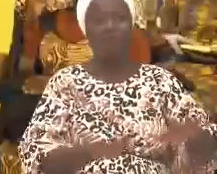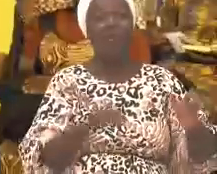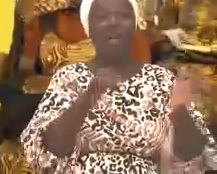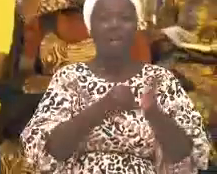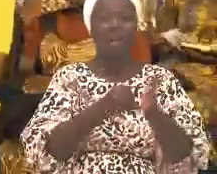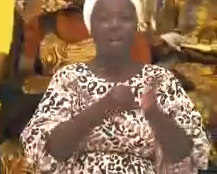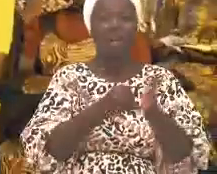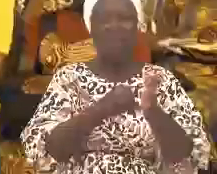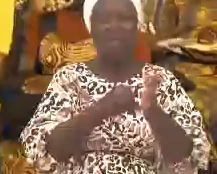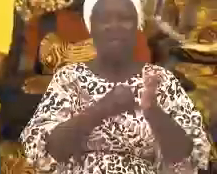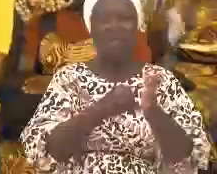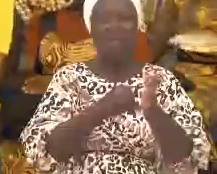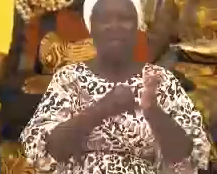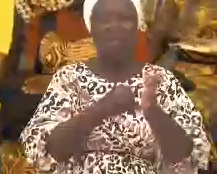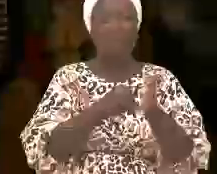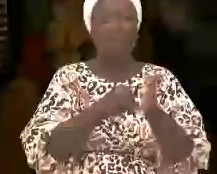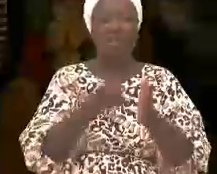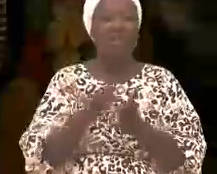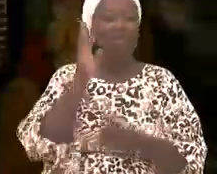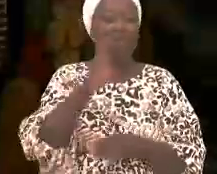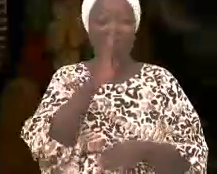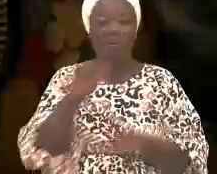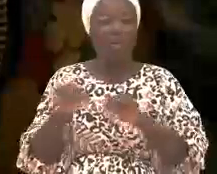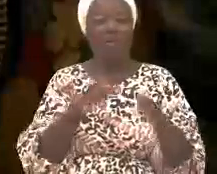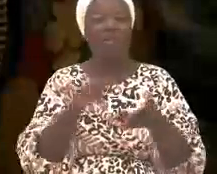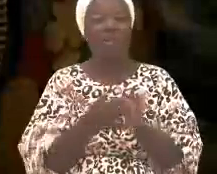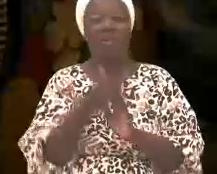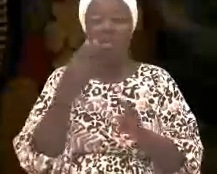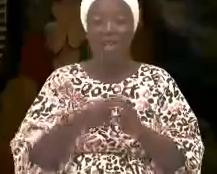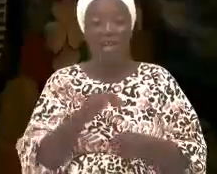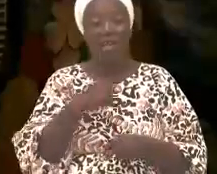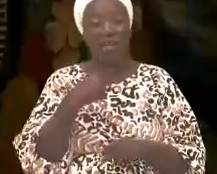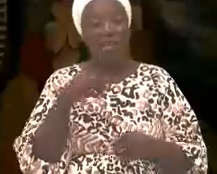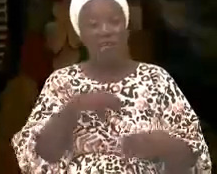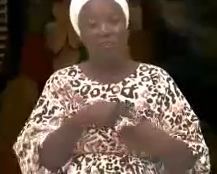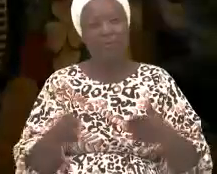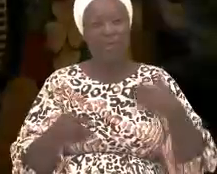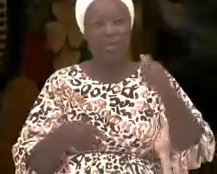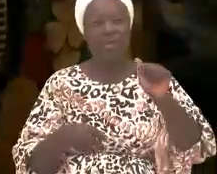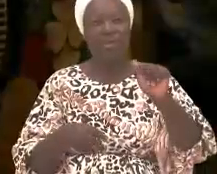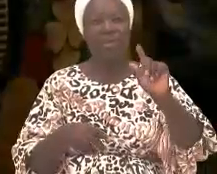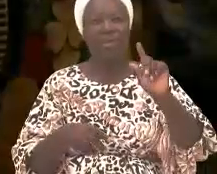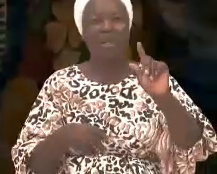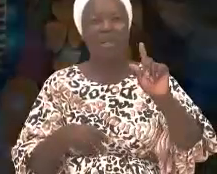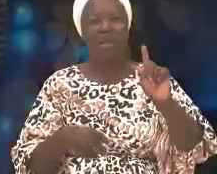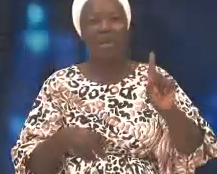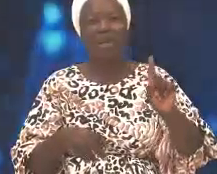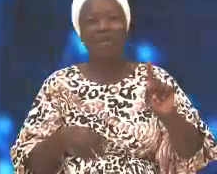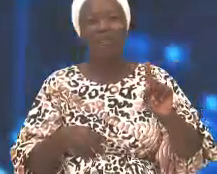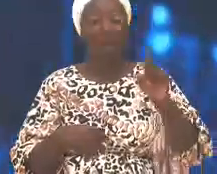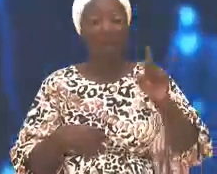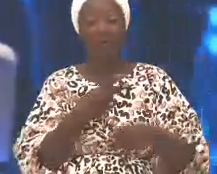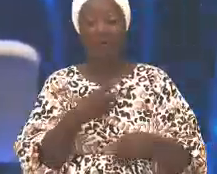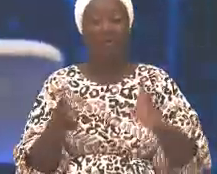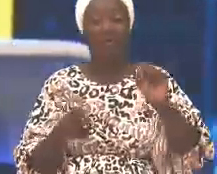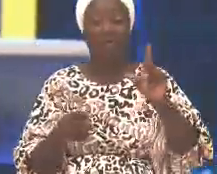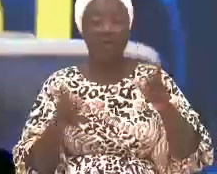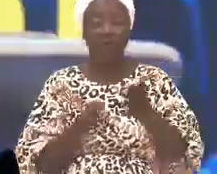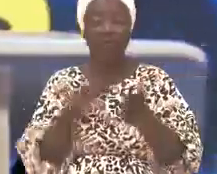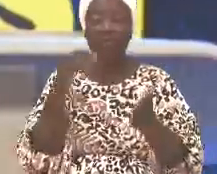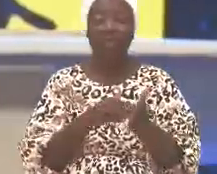I said it will be done. Look at verse 11 once again in that same chapter. What the Lord is saying, you